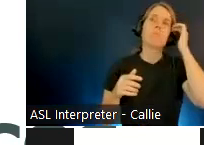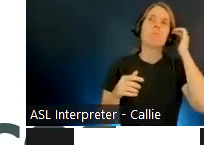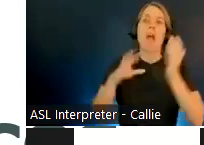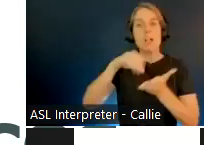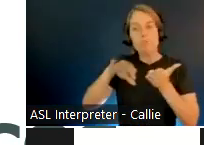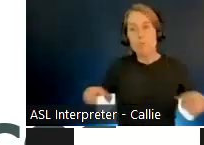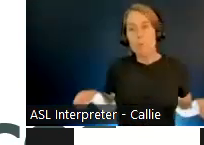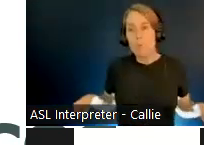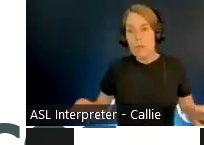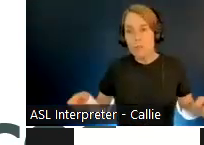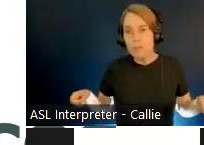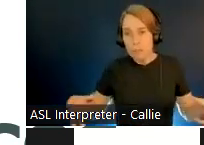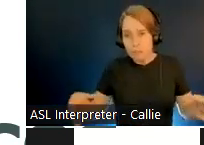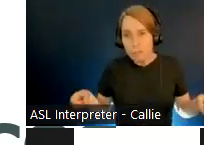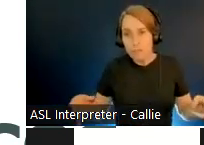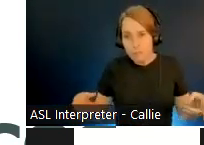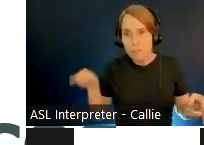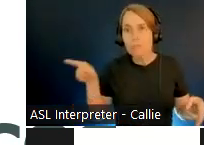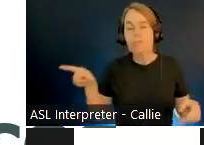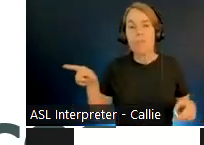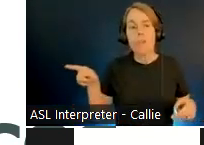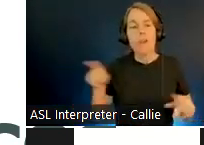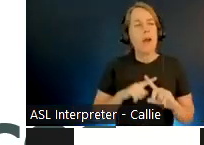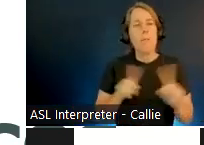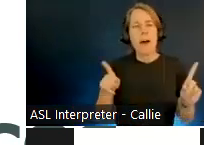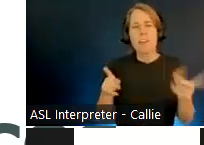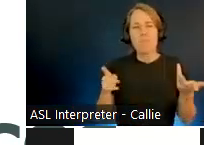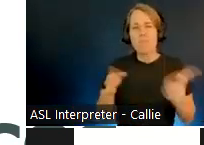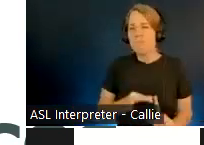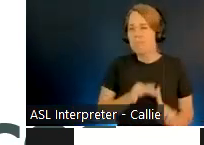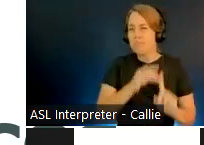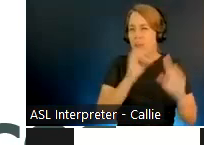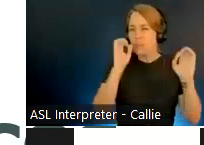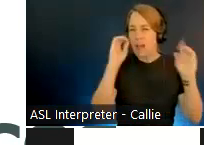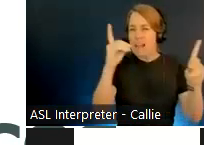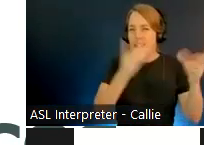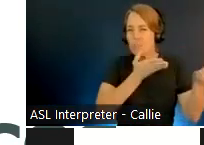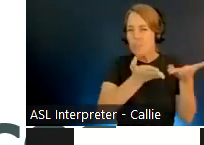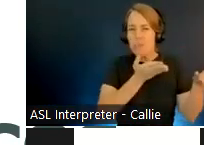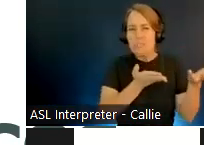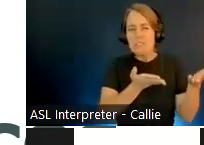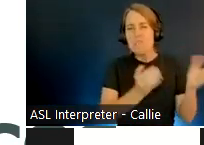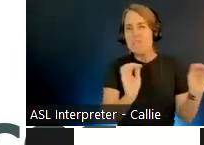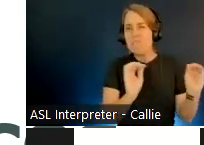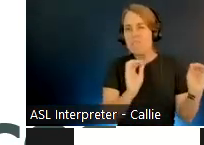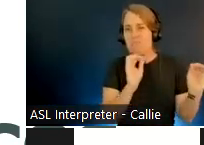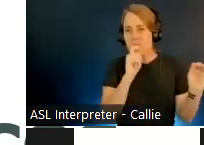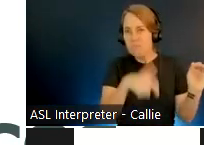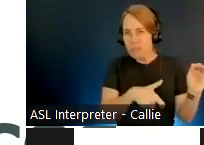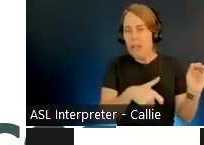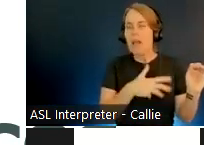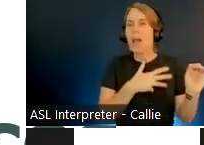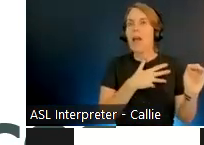wheelchair, but doesn't need special education services. And because, let's say,